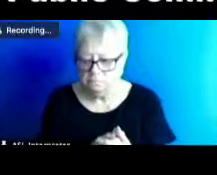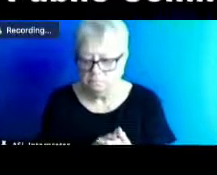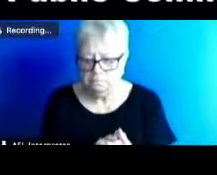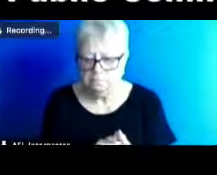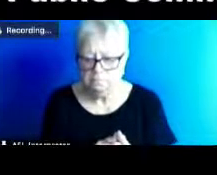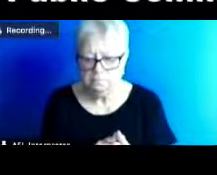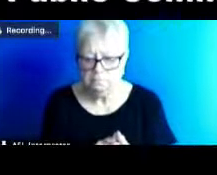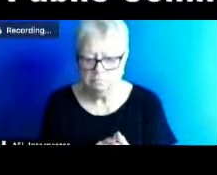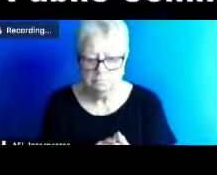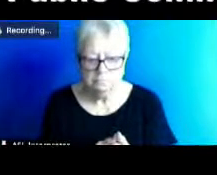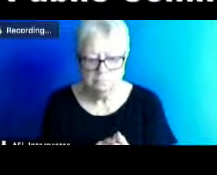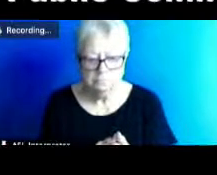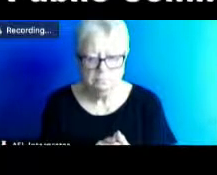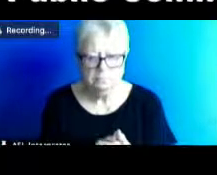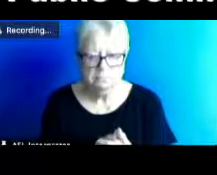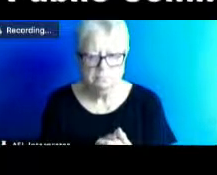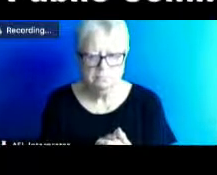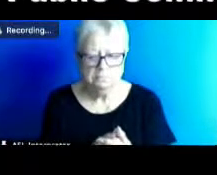Thank you.